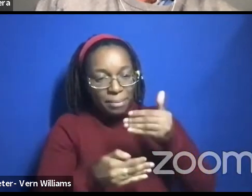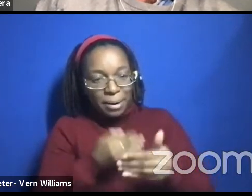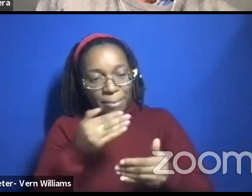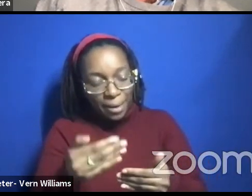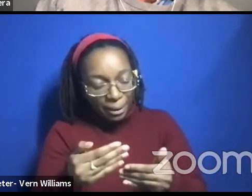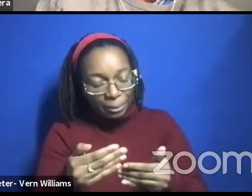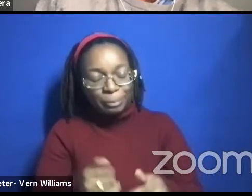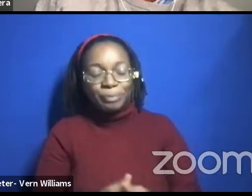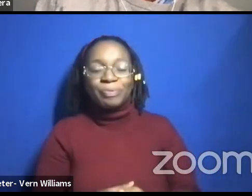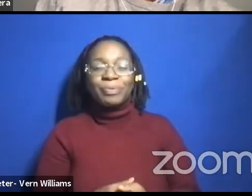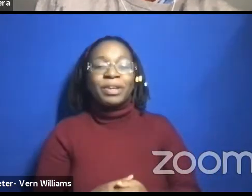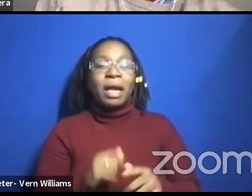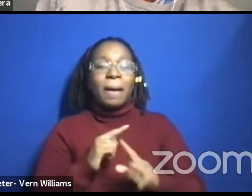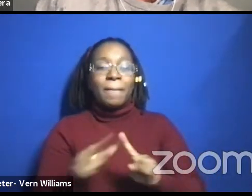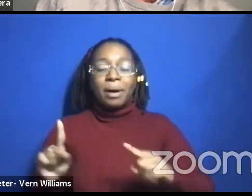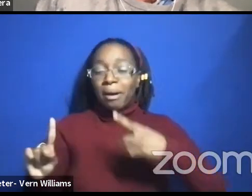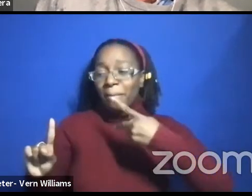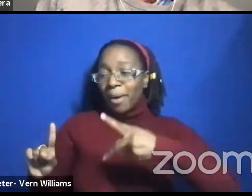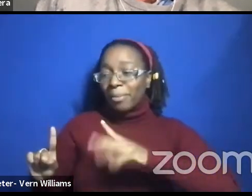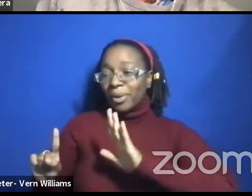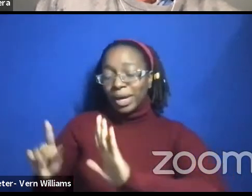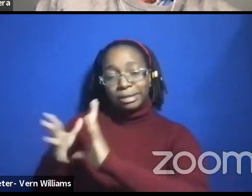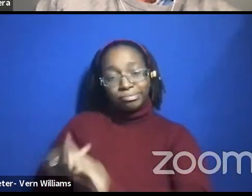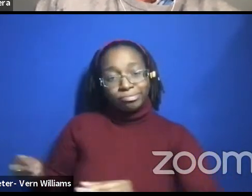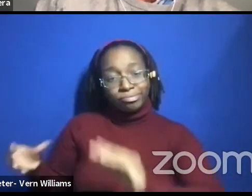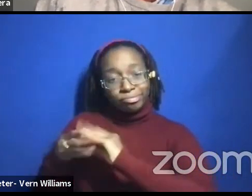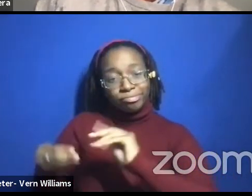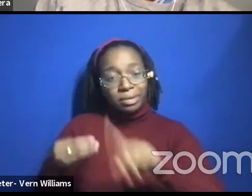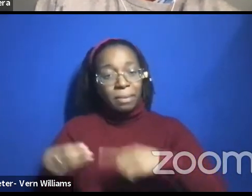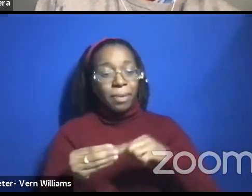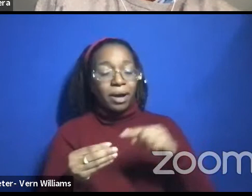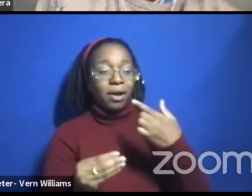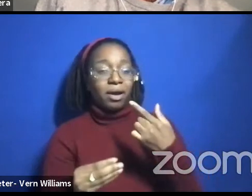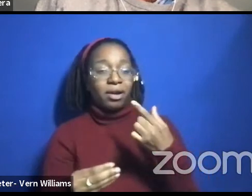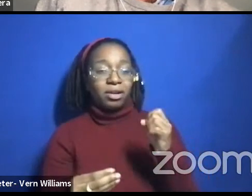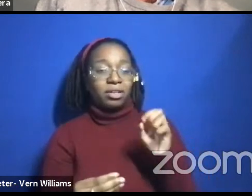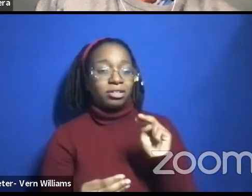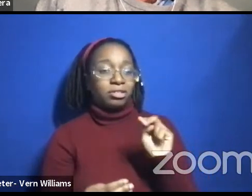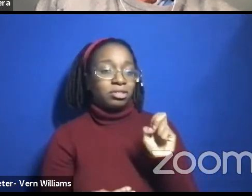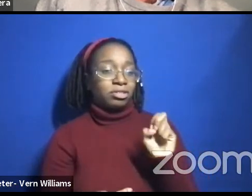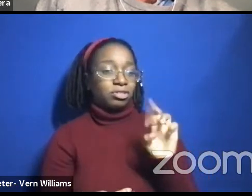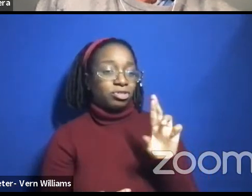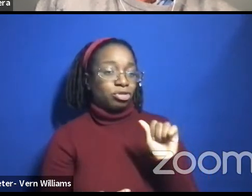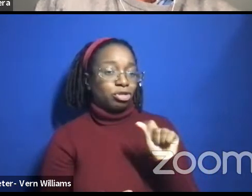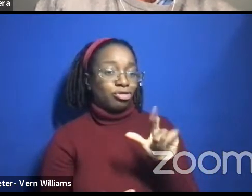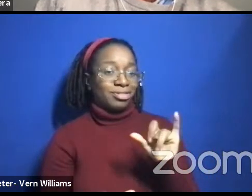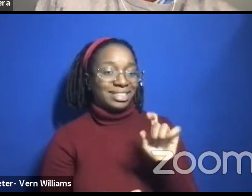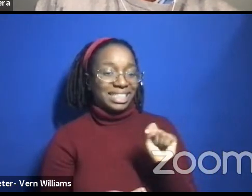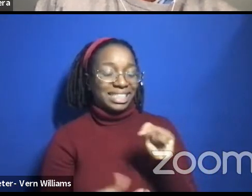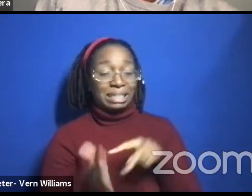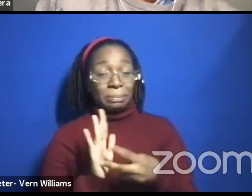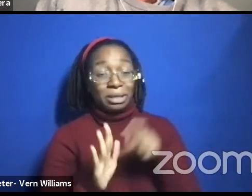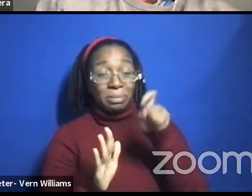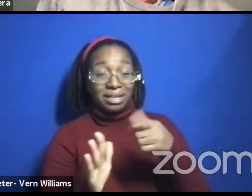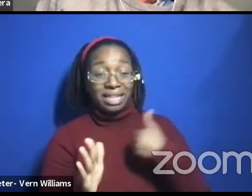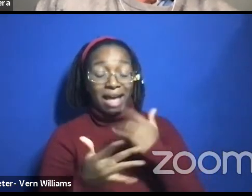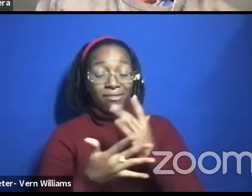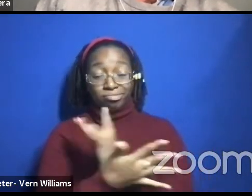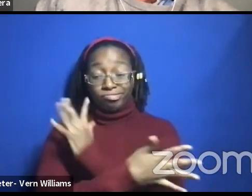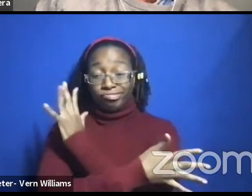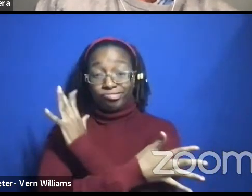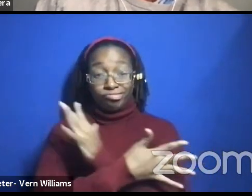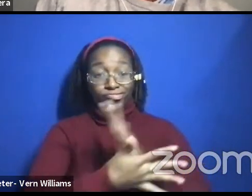in kind of emphasizing what Pablo is saying about being a generalist is that it requires a really wide range of skills.